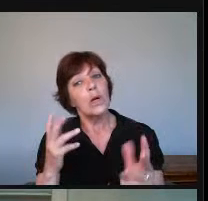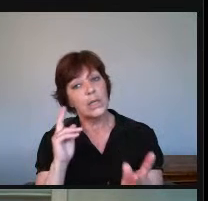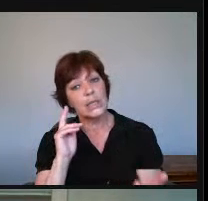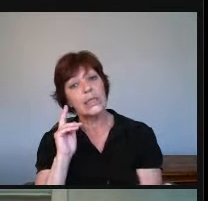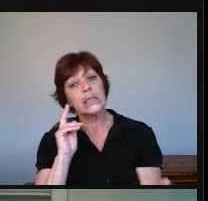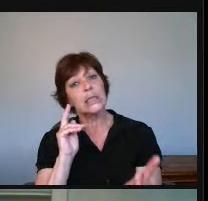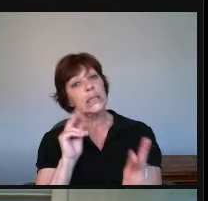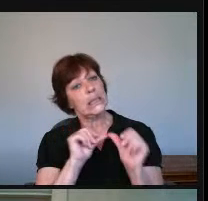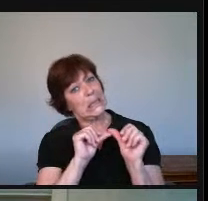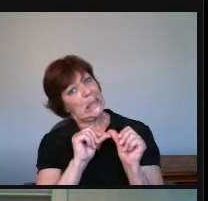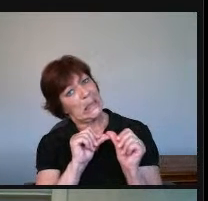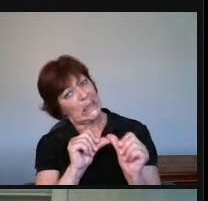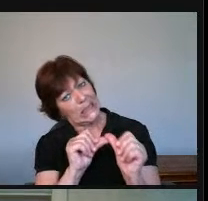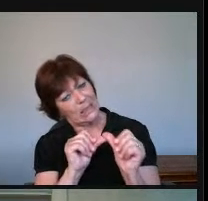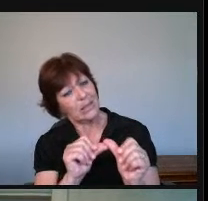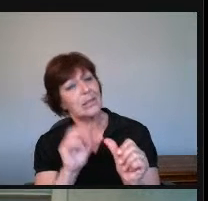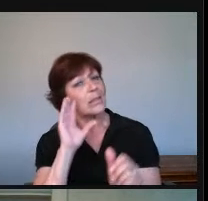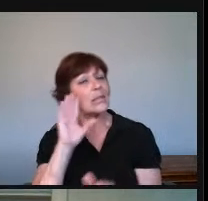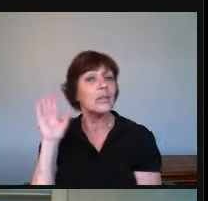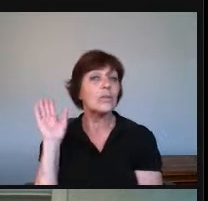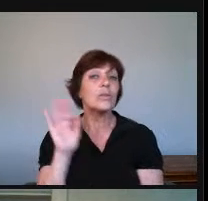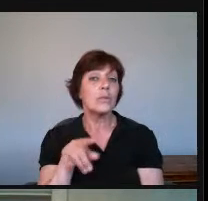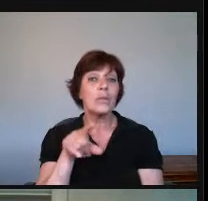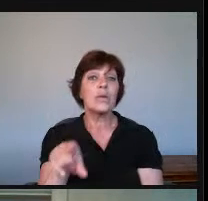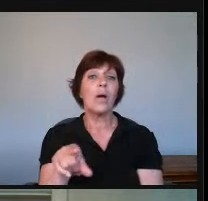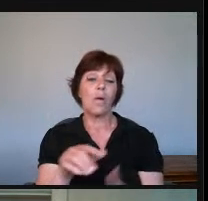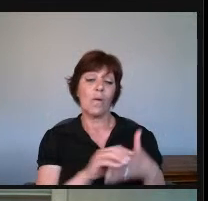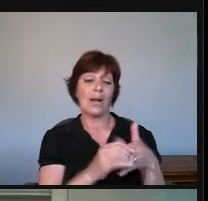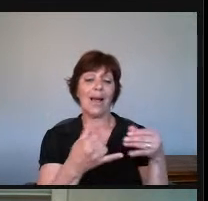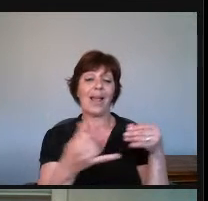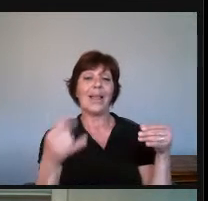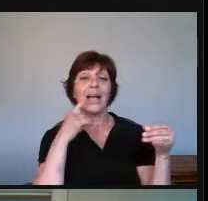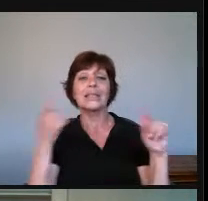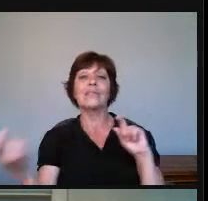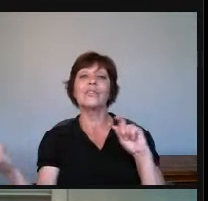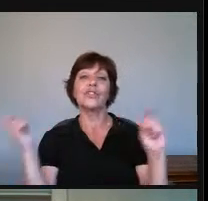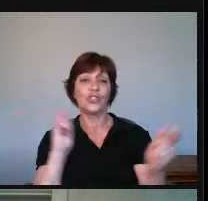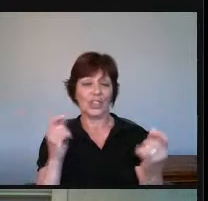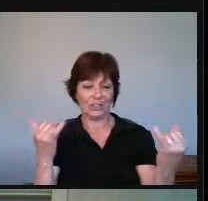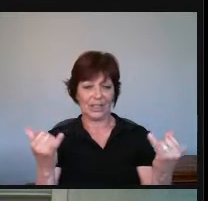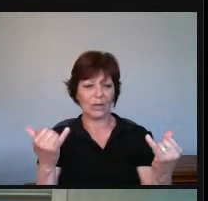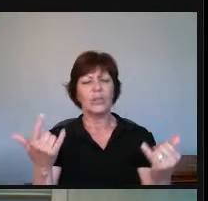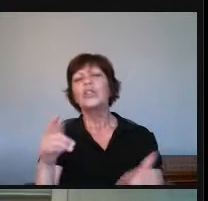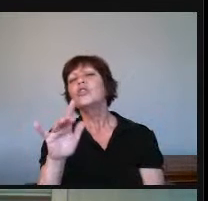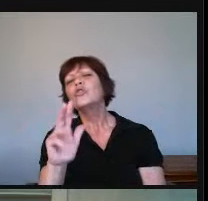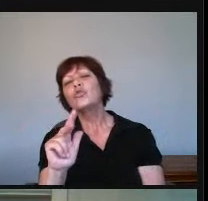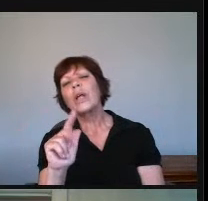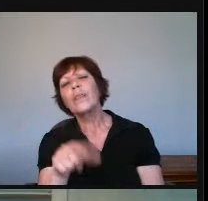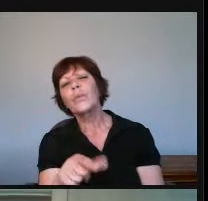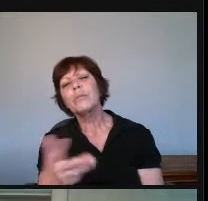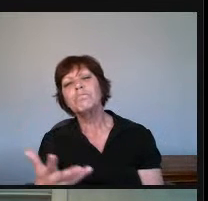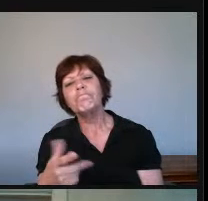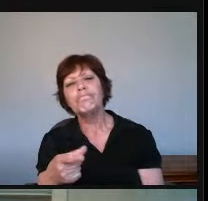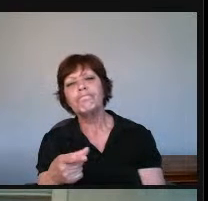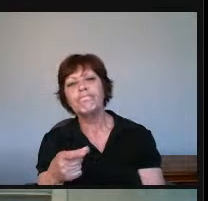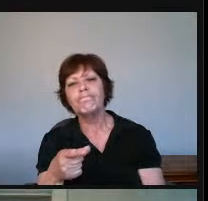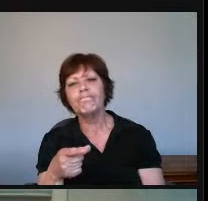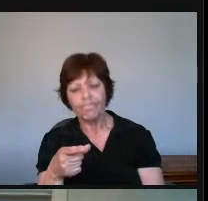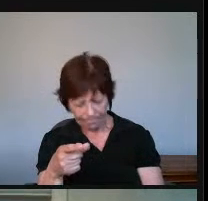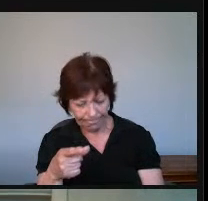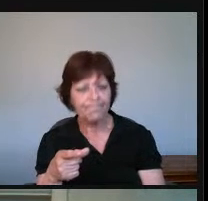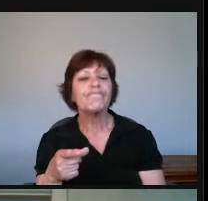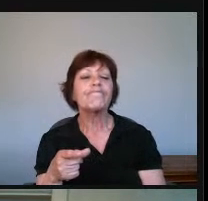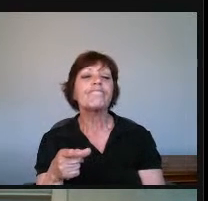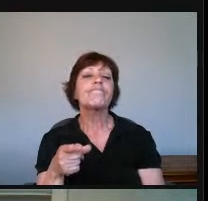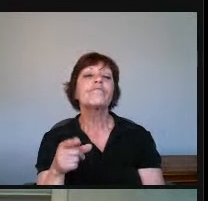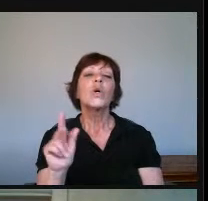to keep going. As you know, the guidelines have changed. Let's see what we have on 23. Okay,